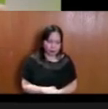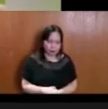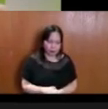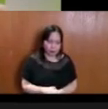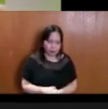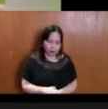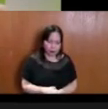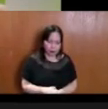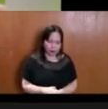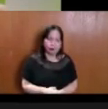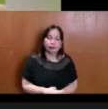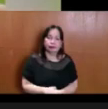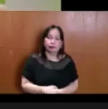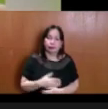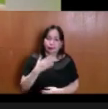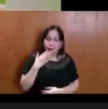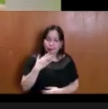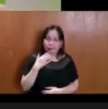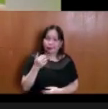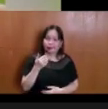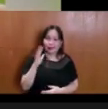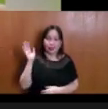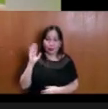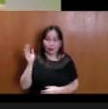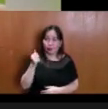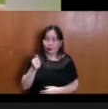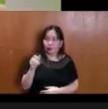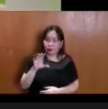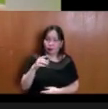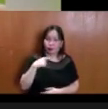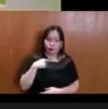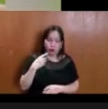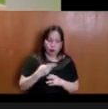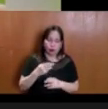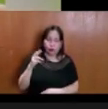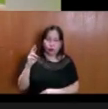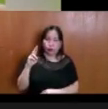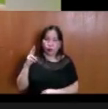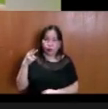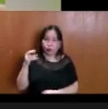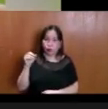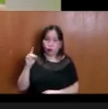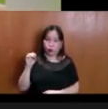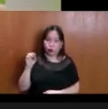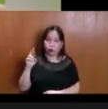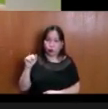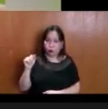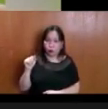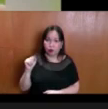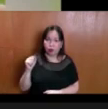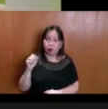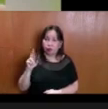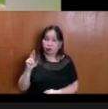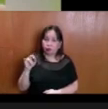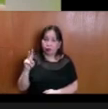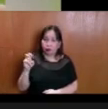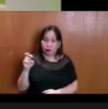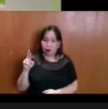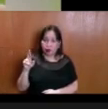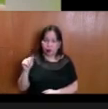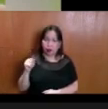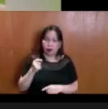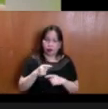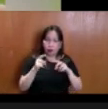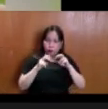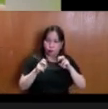All right. Thank you. Hello, good afternoon, everyone. I'm Rodora Brazil de Vera from the Supervisory Policy and Research Department. So